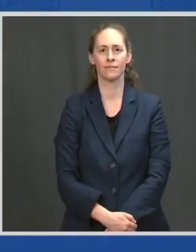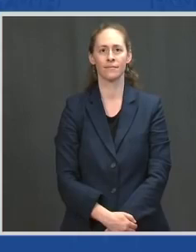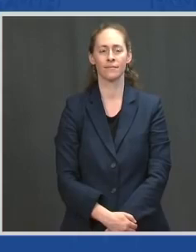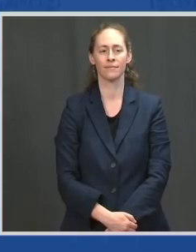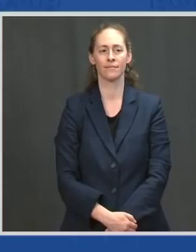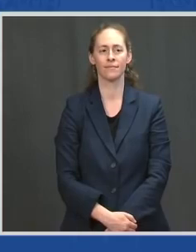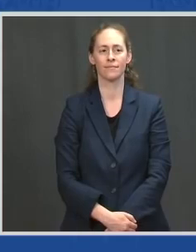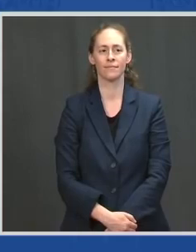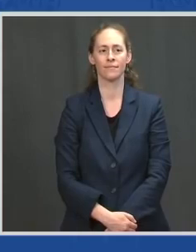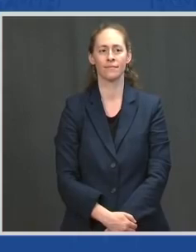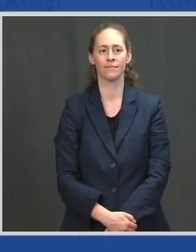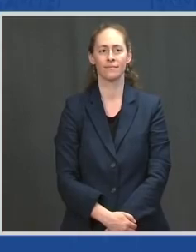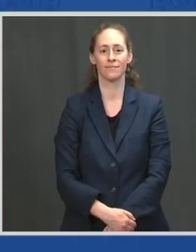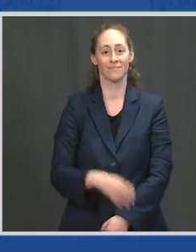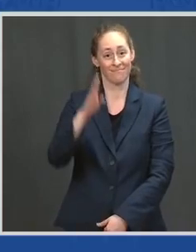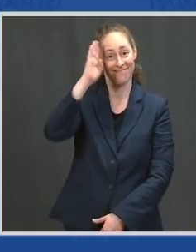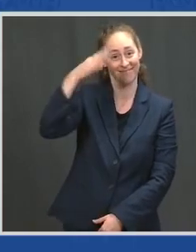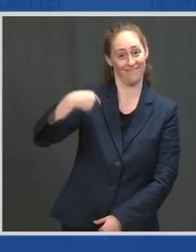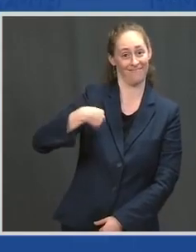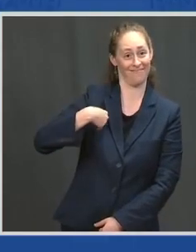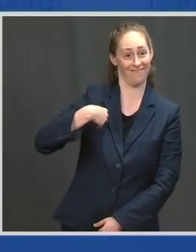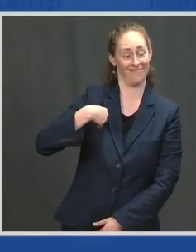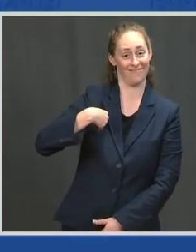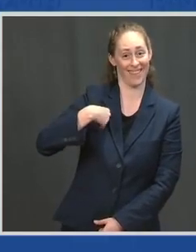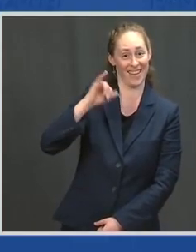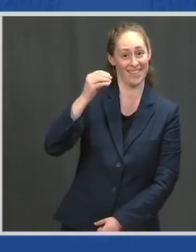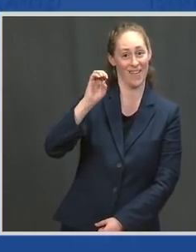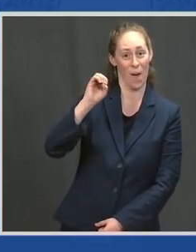My name is Joe Biden. I'm Jill's husband.